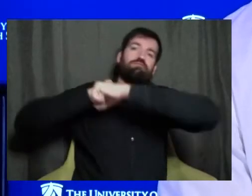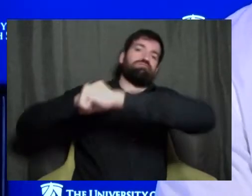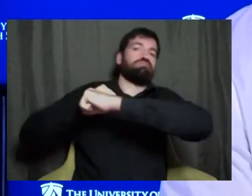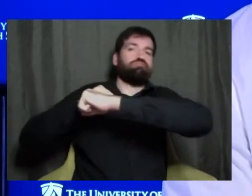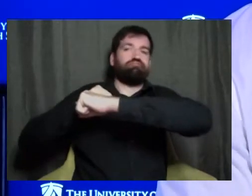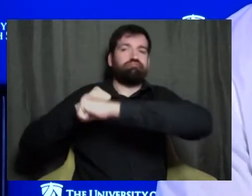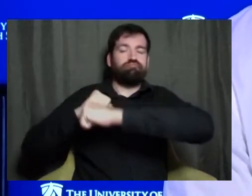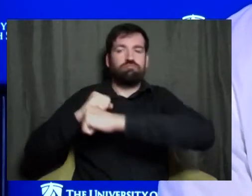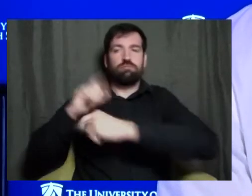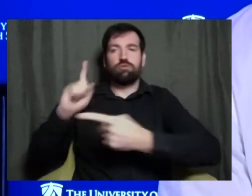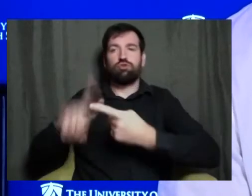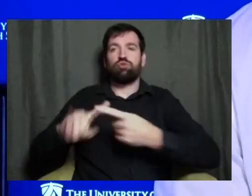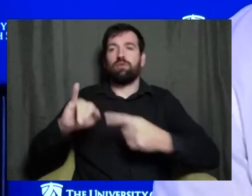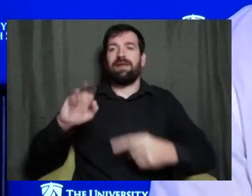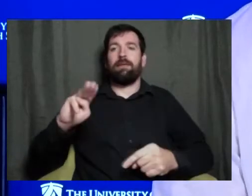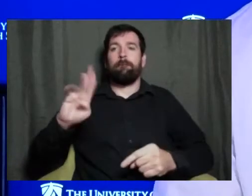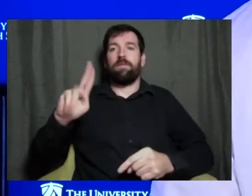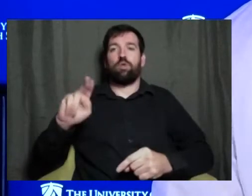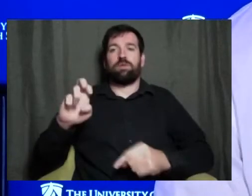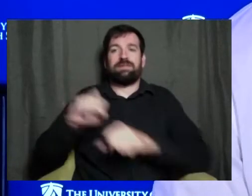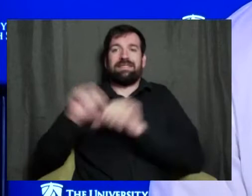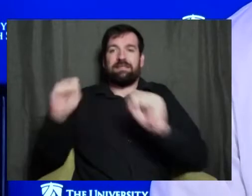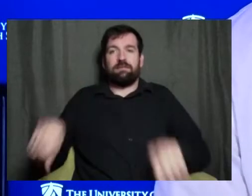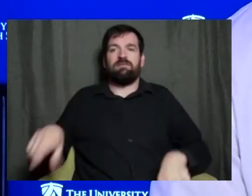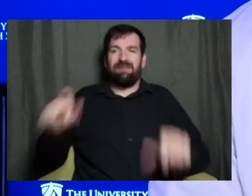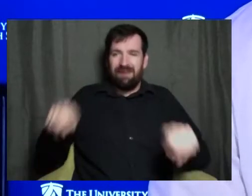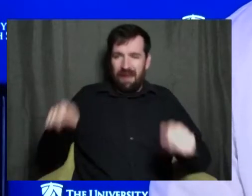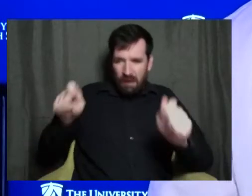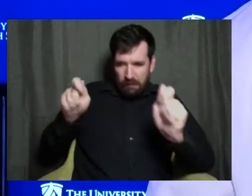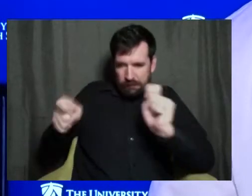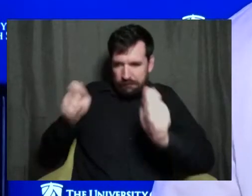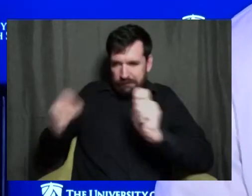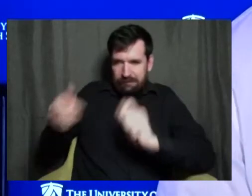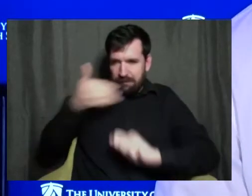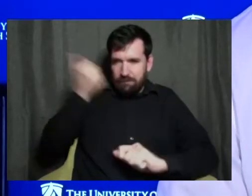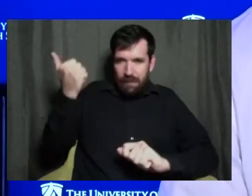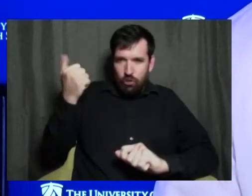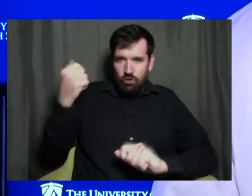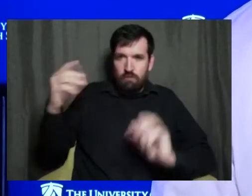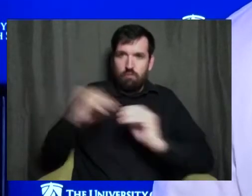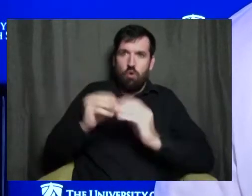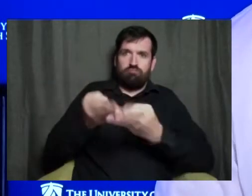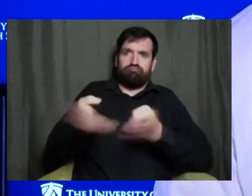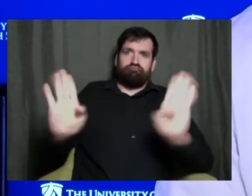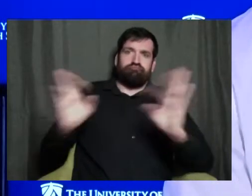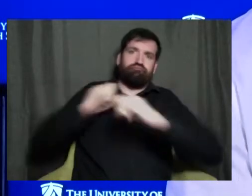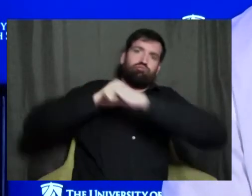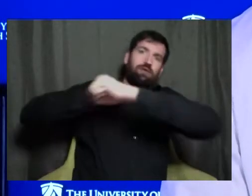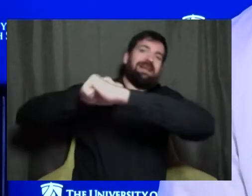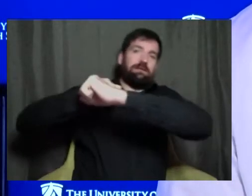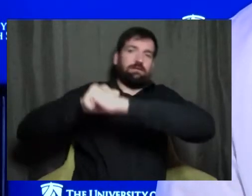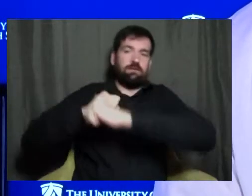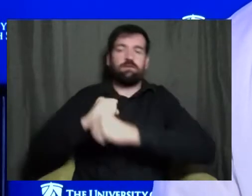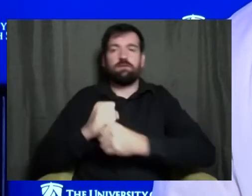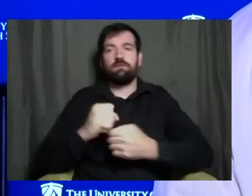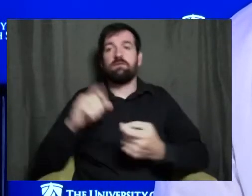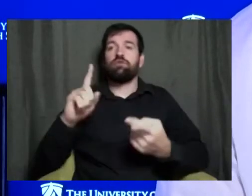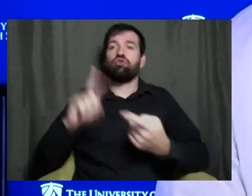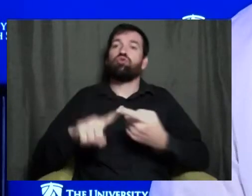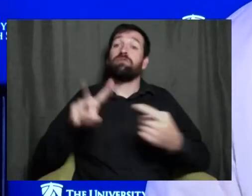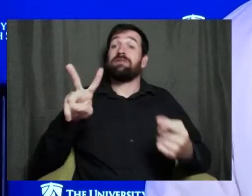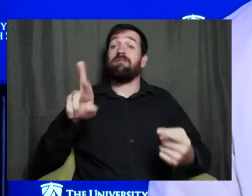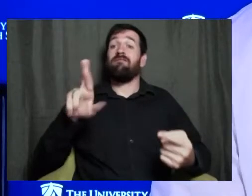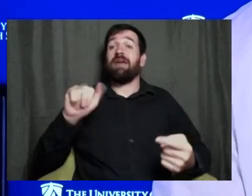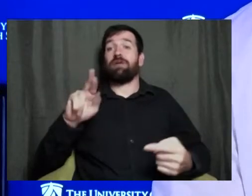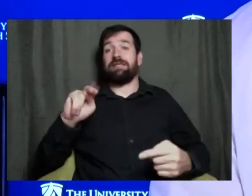that immune system so it's able to evolve better to create a wider breadth of immune response to the variants that are